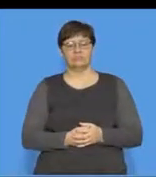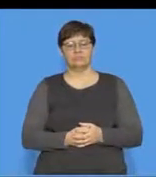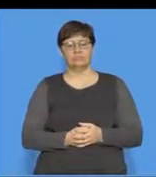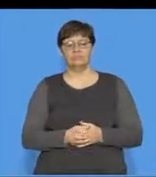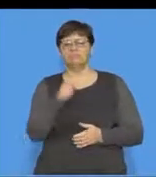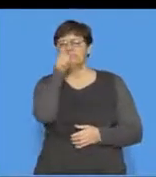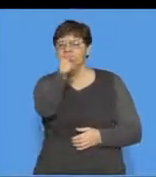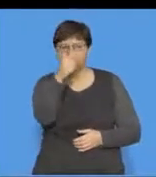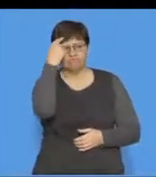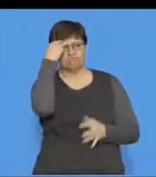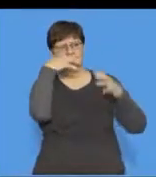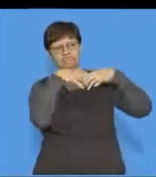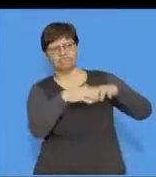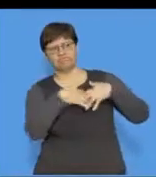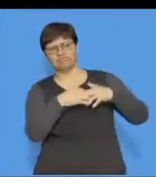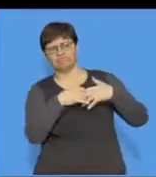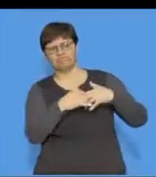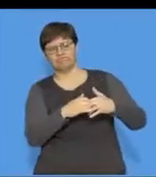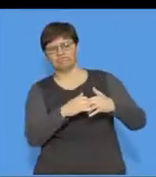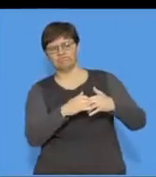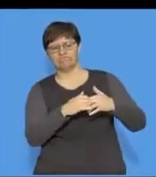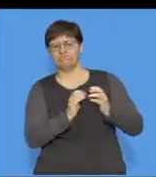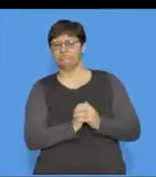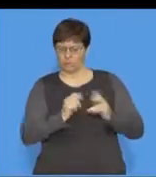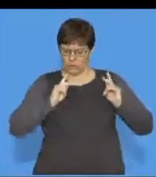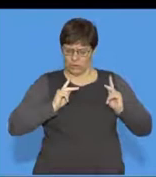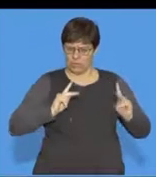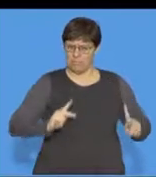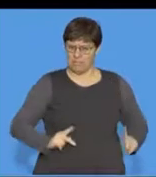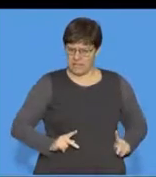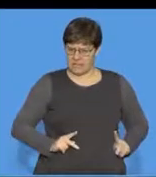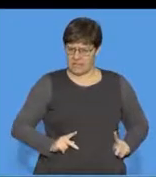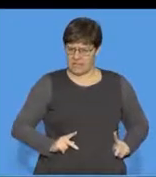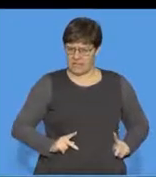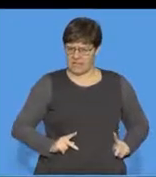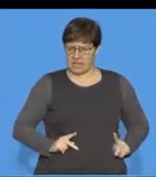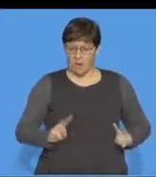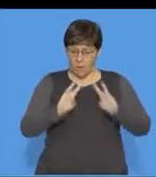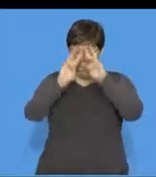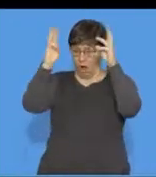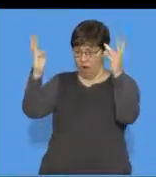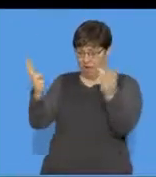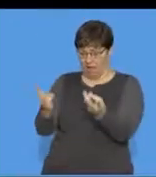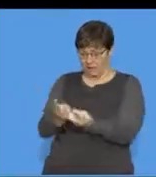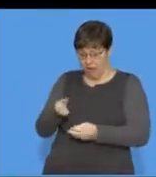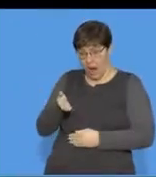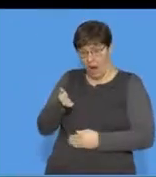Have you ever wondered how many humans are alive on Earth right